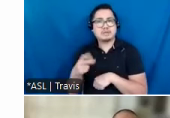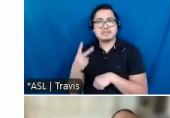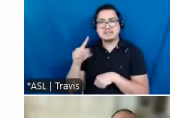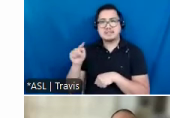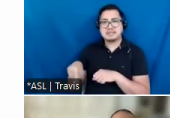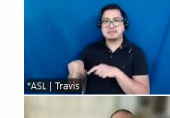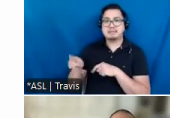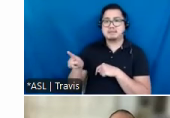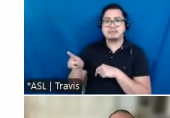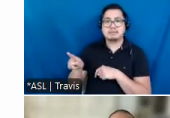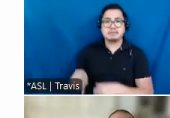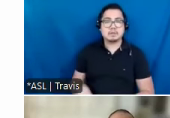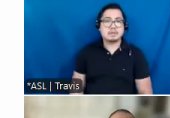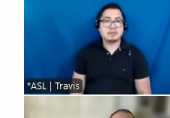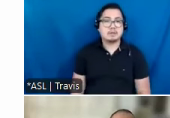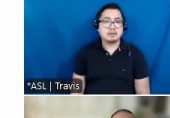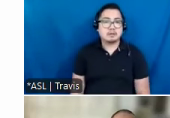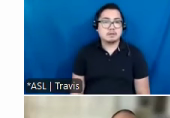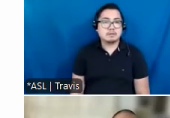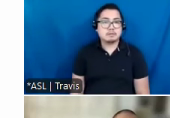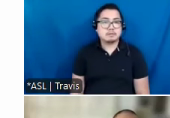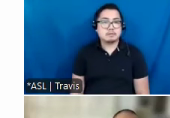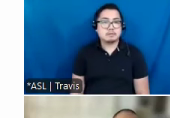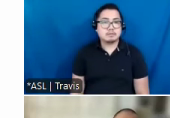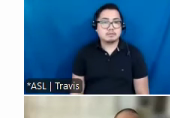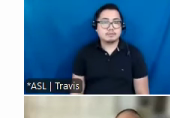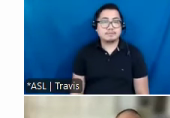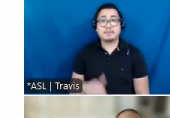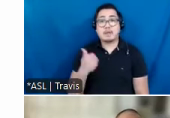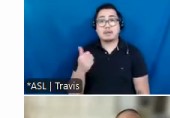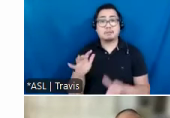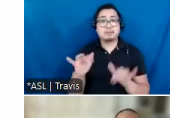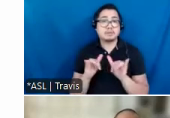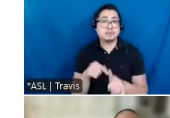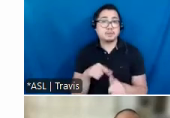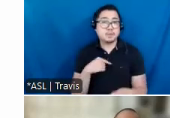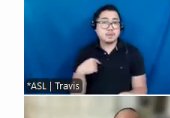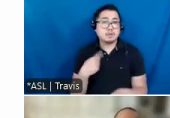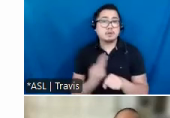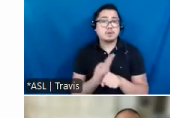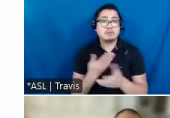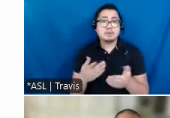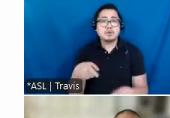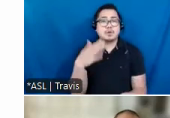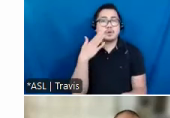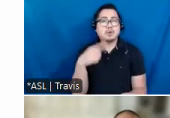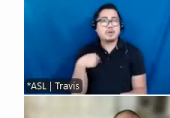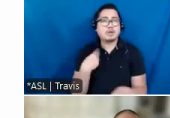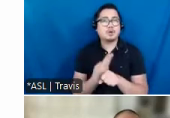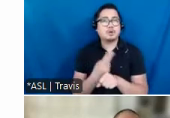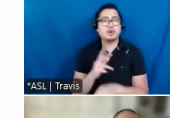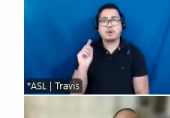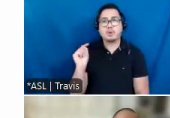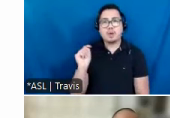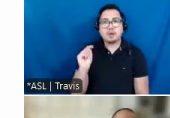figure. Now, another metric that we look at, which some of you may be familiar with, is wastewater data. Now, this